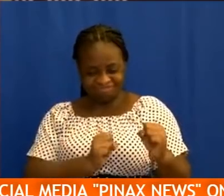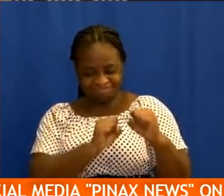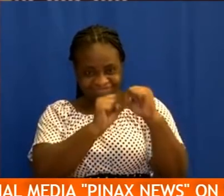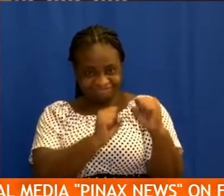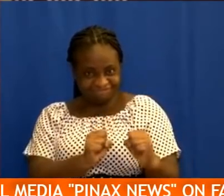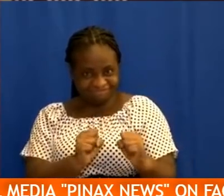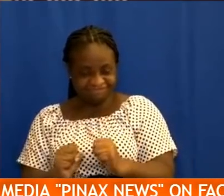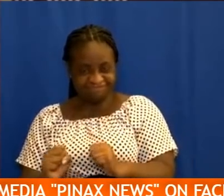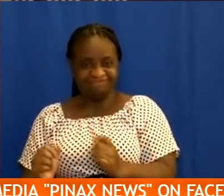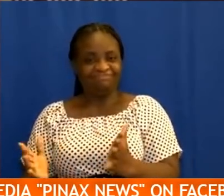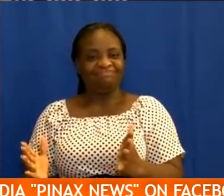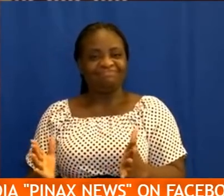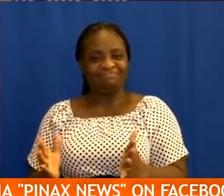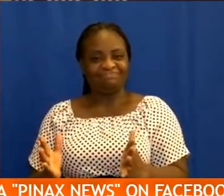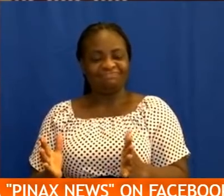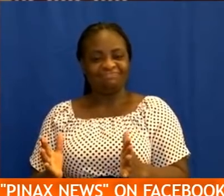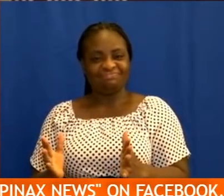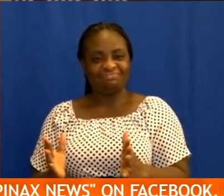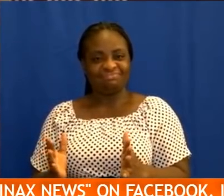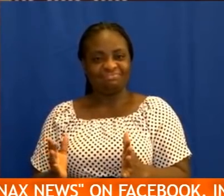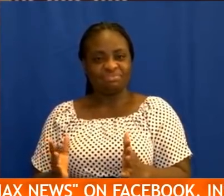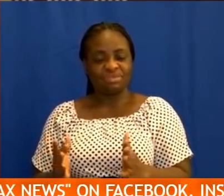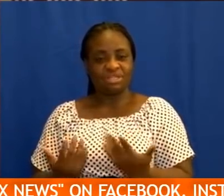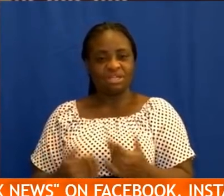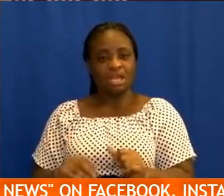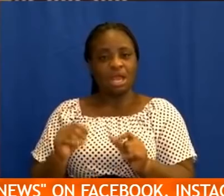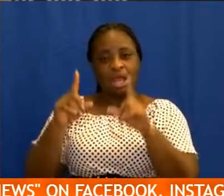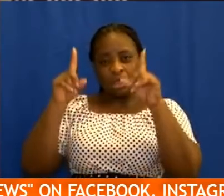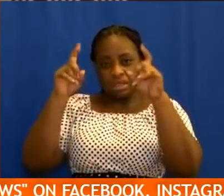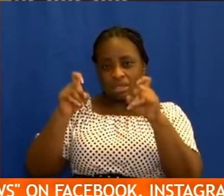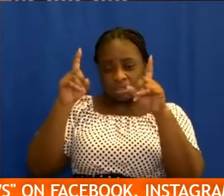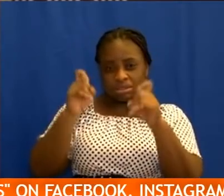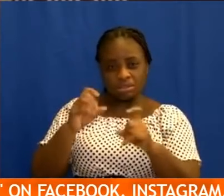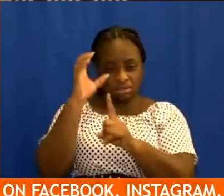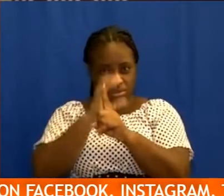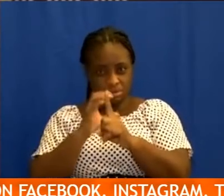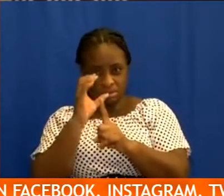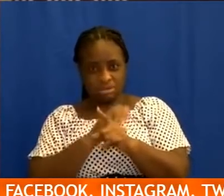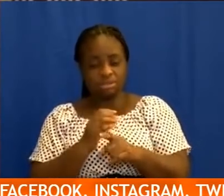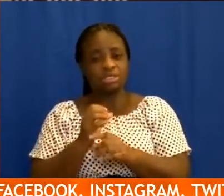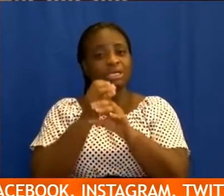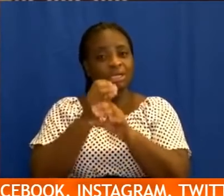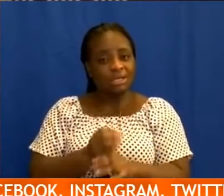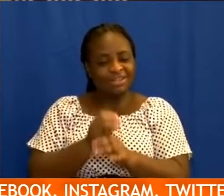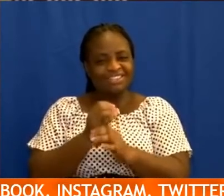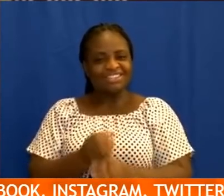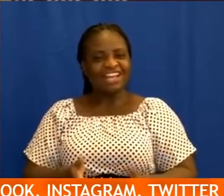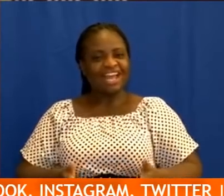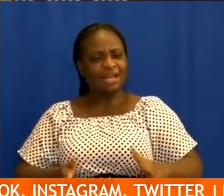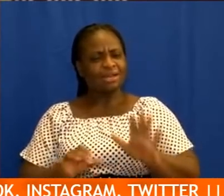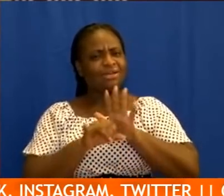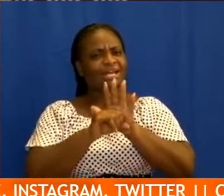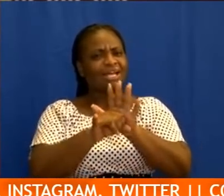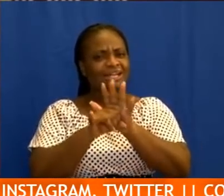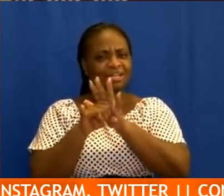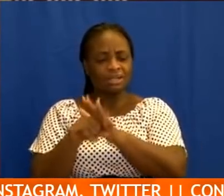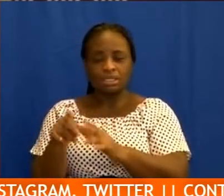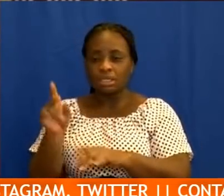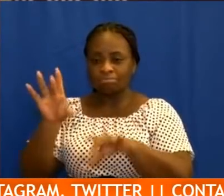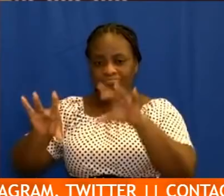enhanced 3 T's, i.e. tracing, testing, and treating, to allow us to identify